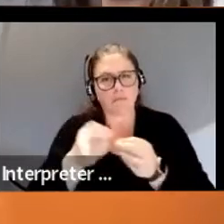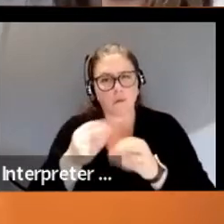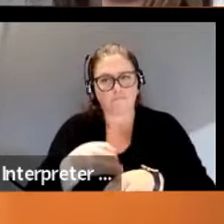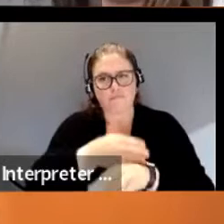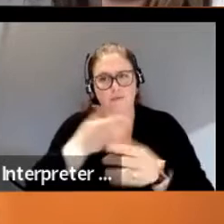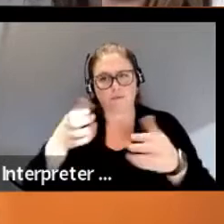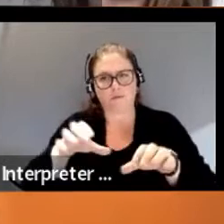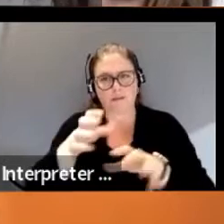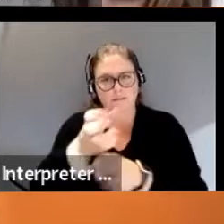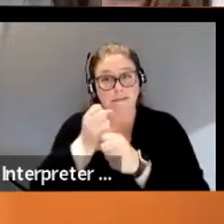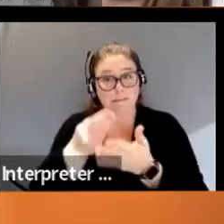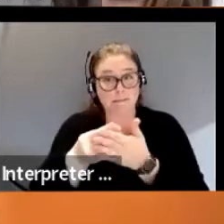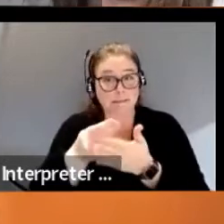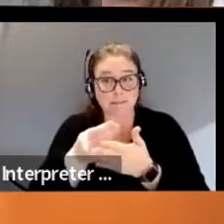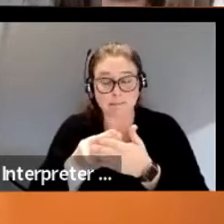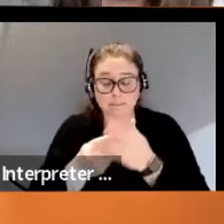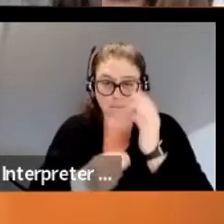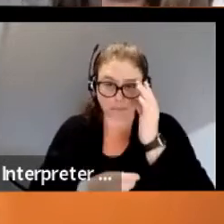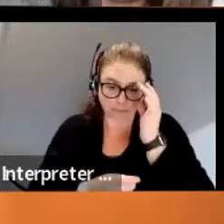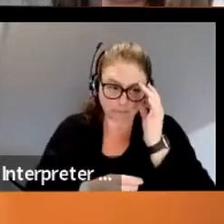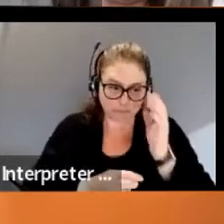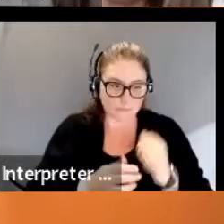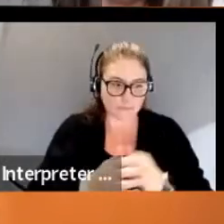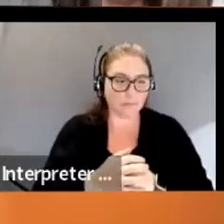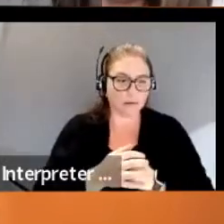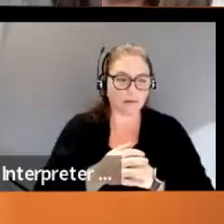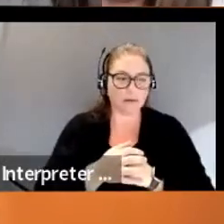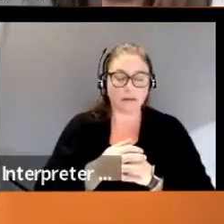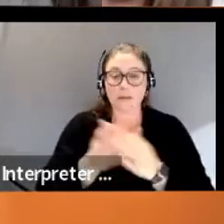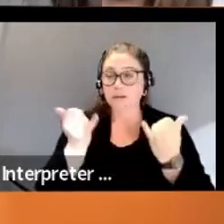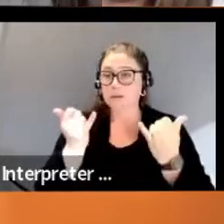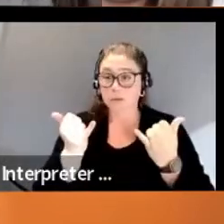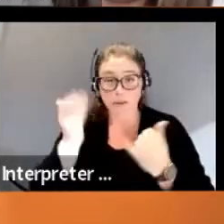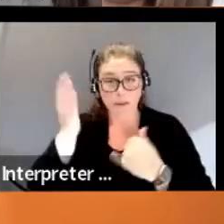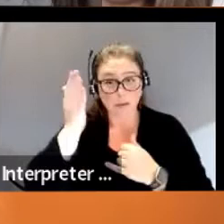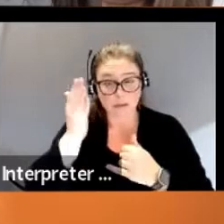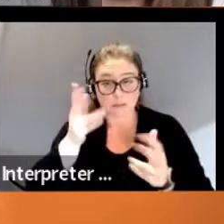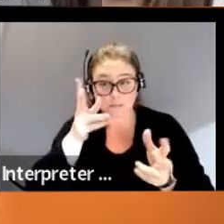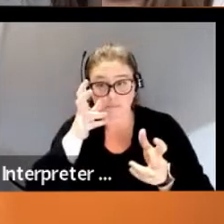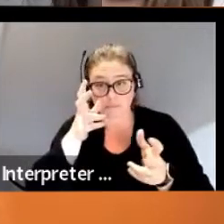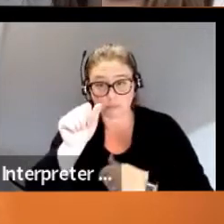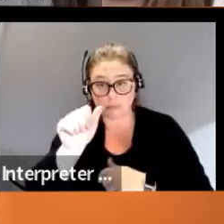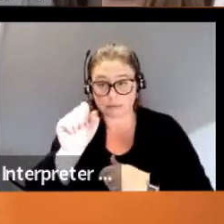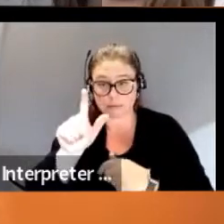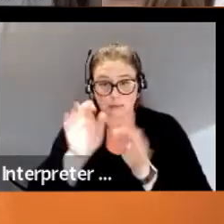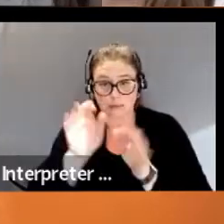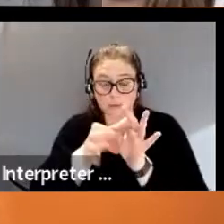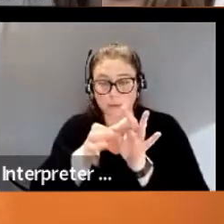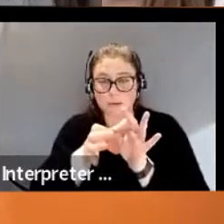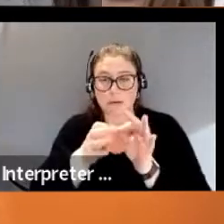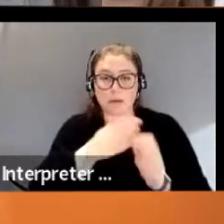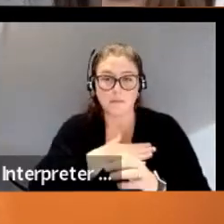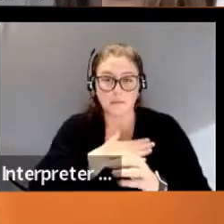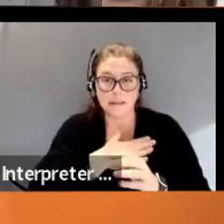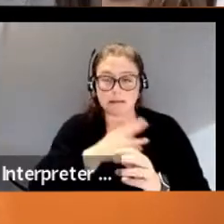funding. To experience today's presentation in American Sign Language, please pin or spotlight the